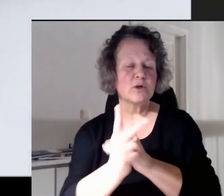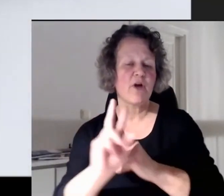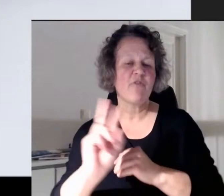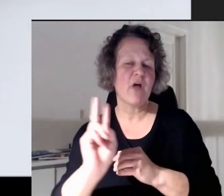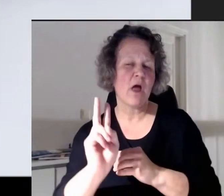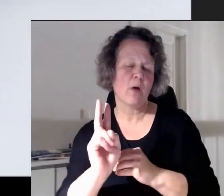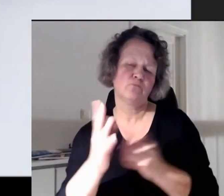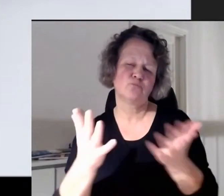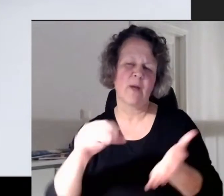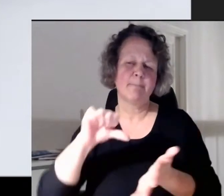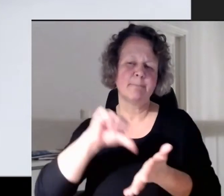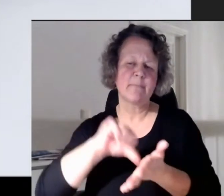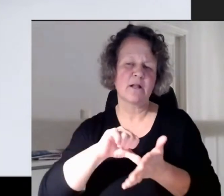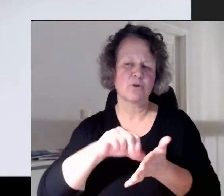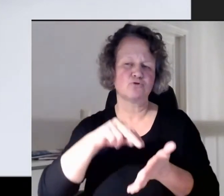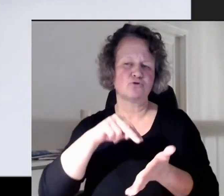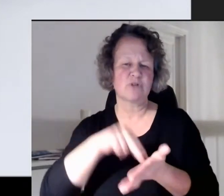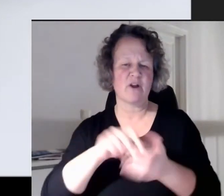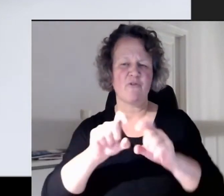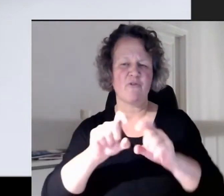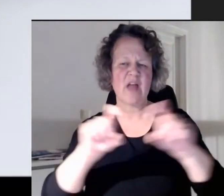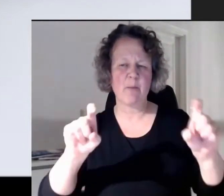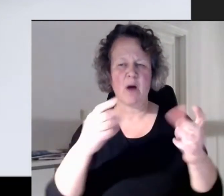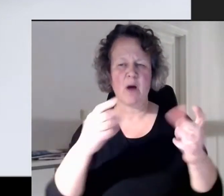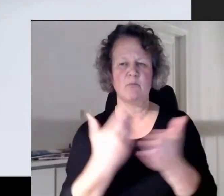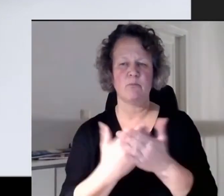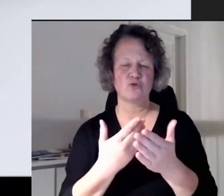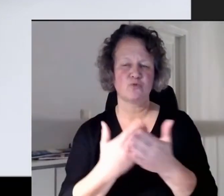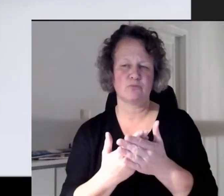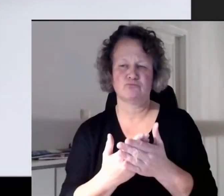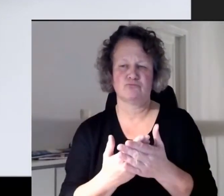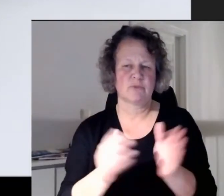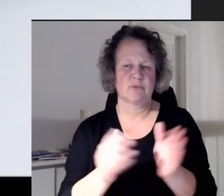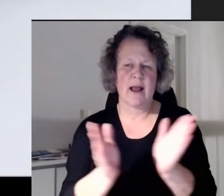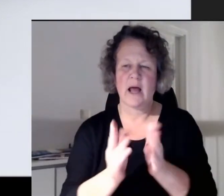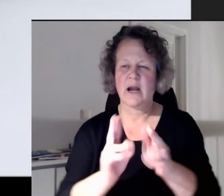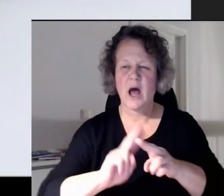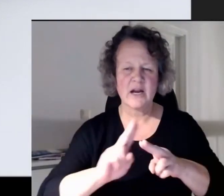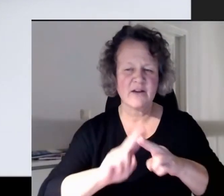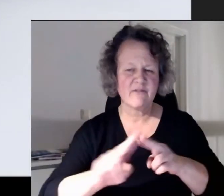gazes. Our customers are customers from the medium-sized industry,